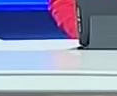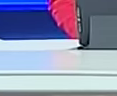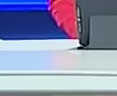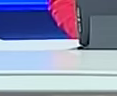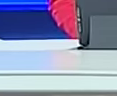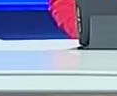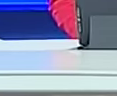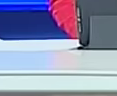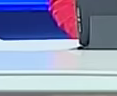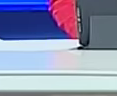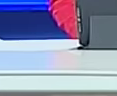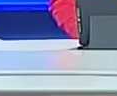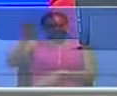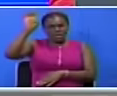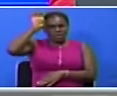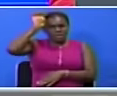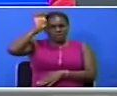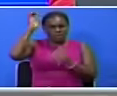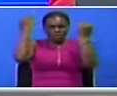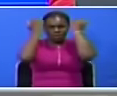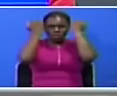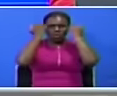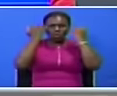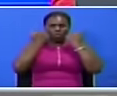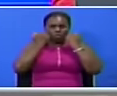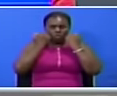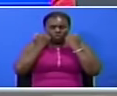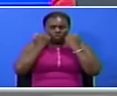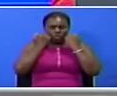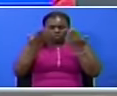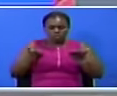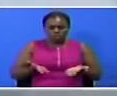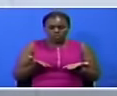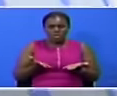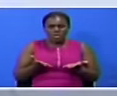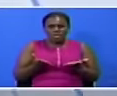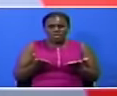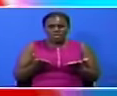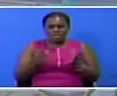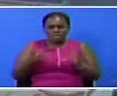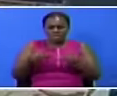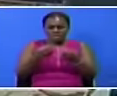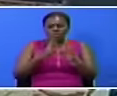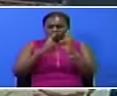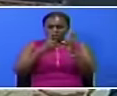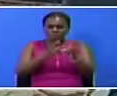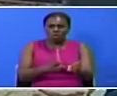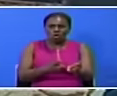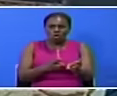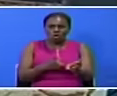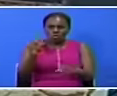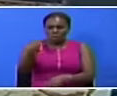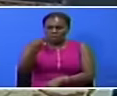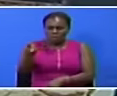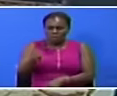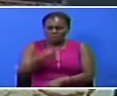Good evening. The Eldoret Law Court was today supposed to give an initial report of the initial charges that